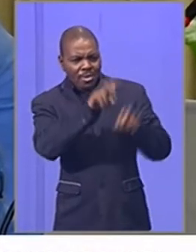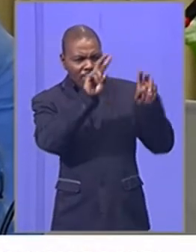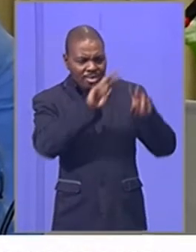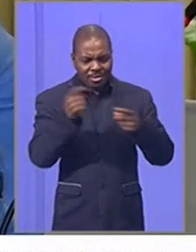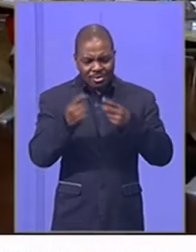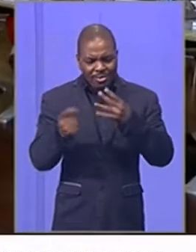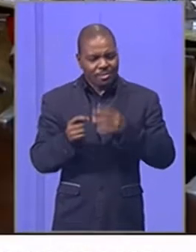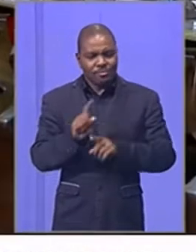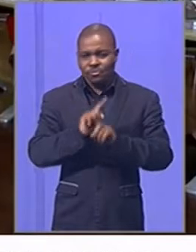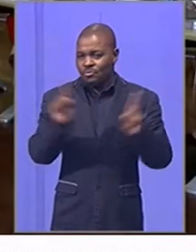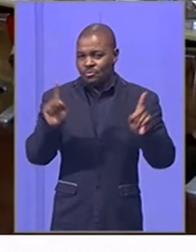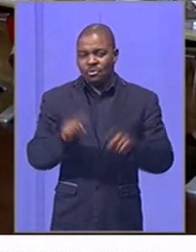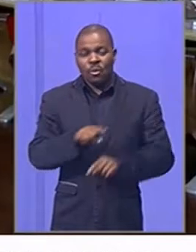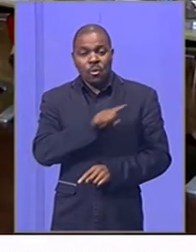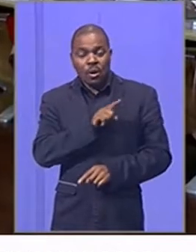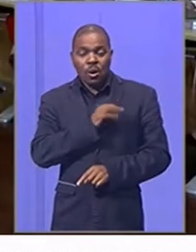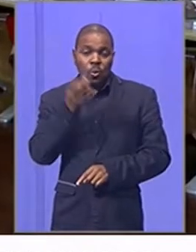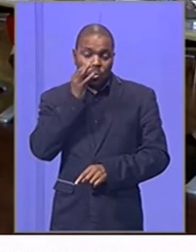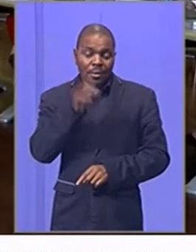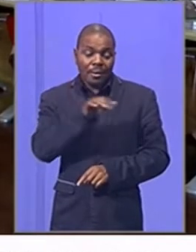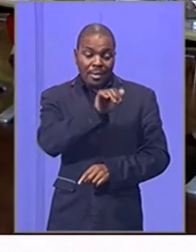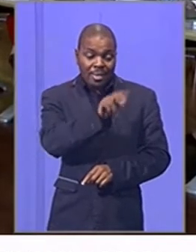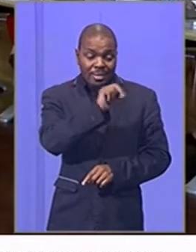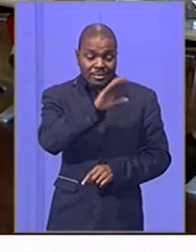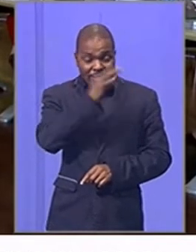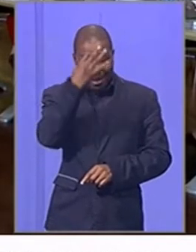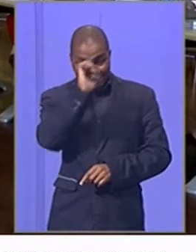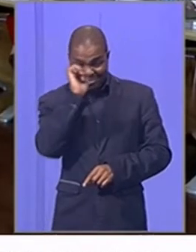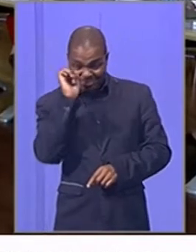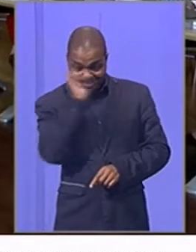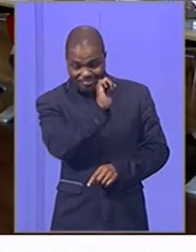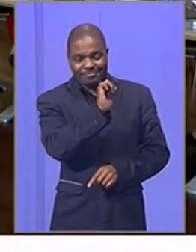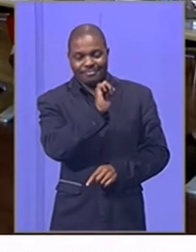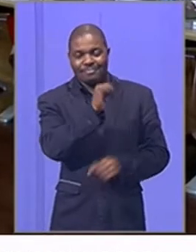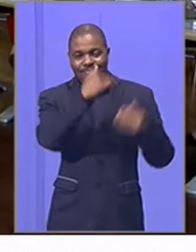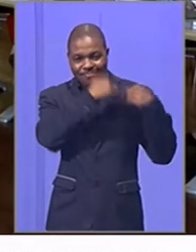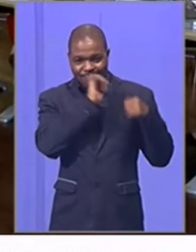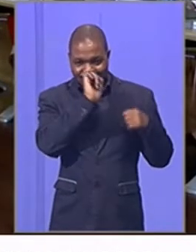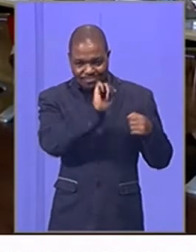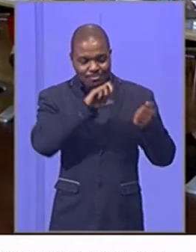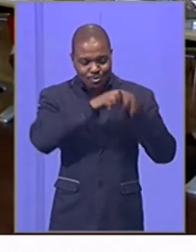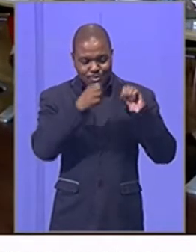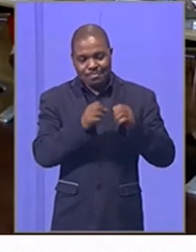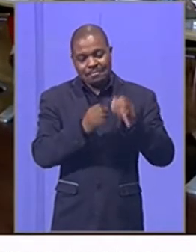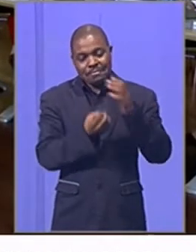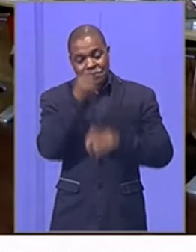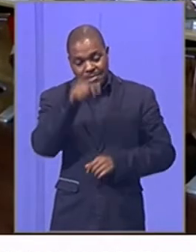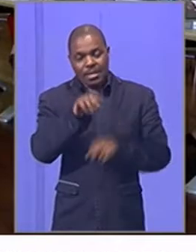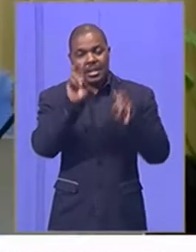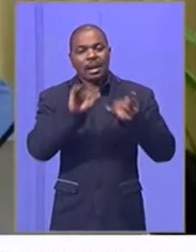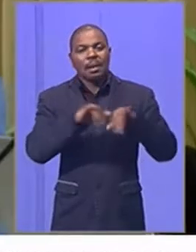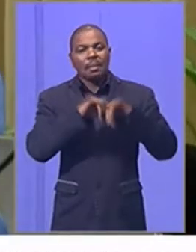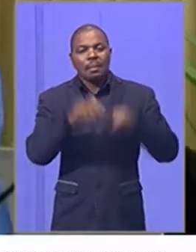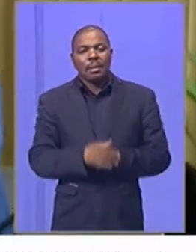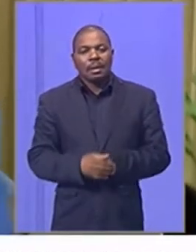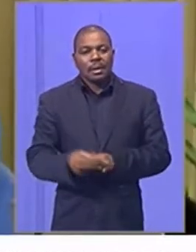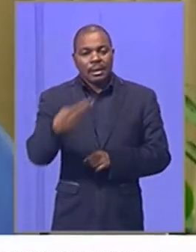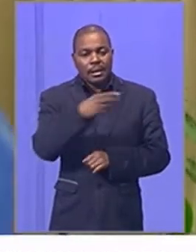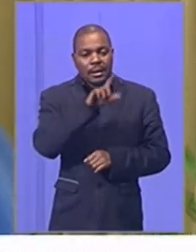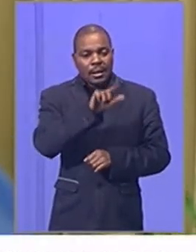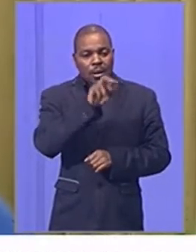Eskom mo wa phaeletseng ka hore mmuso wa ANC o lokela ho bewa molato ka mathata a Eskom. Hlengwa o re le